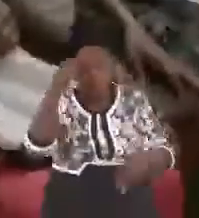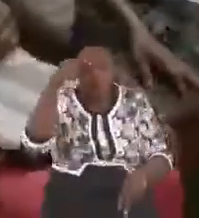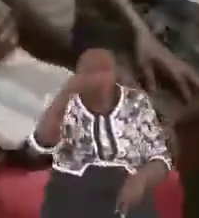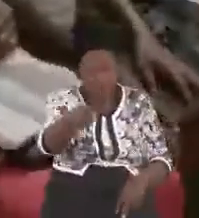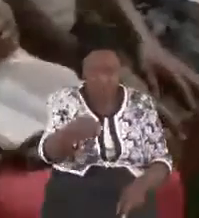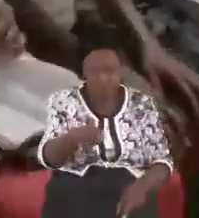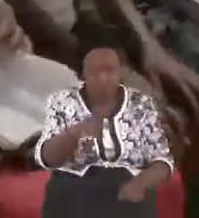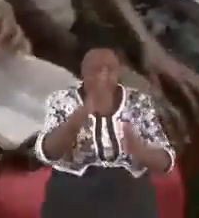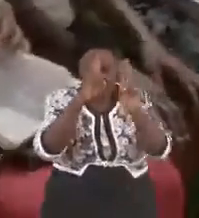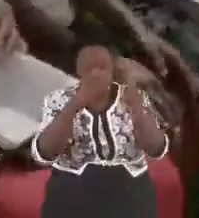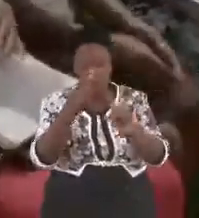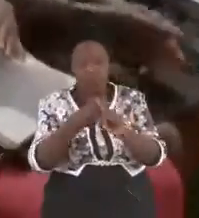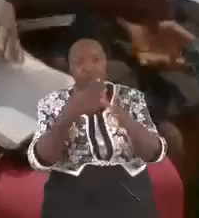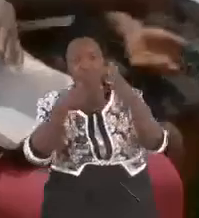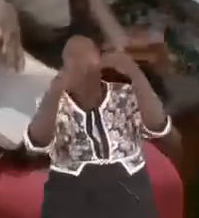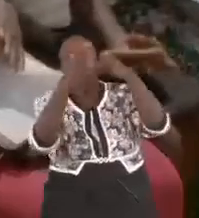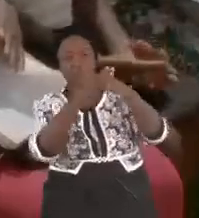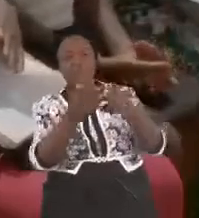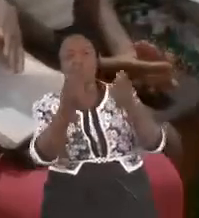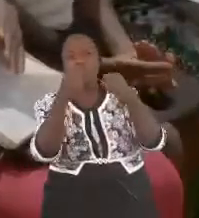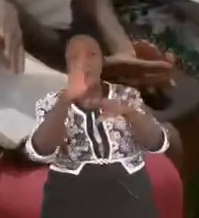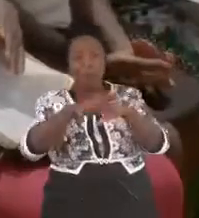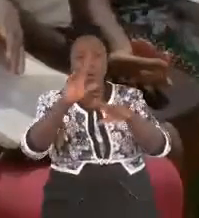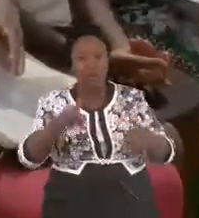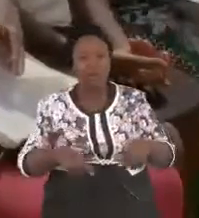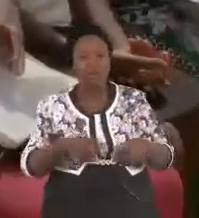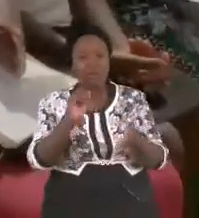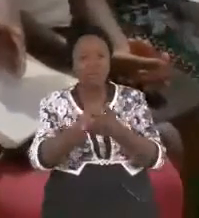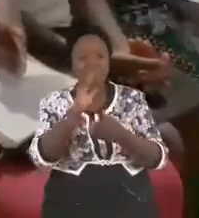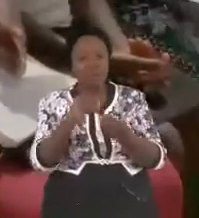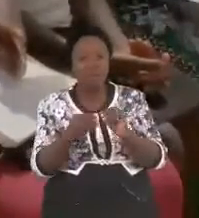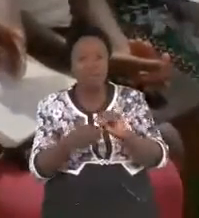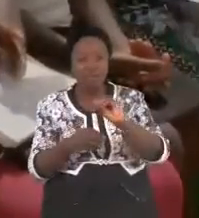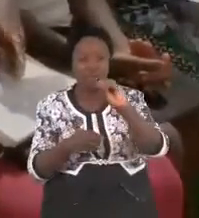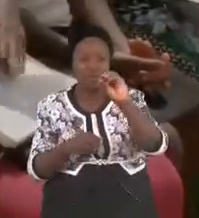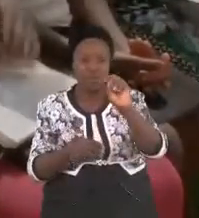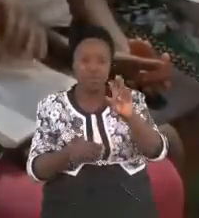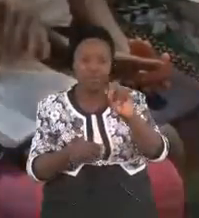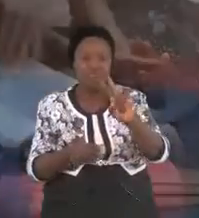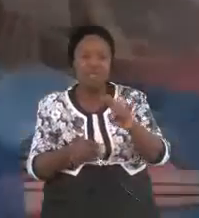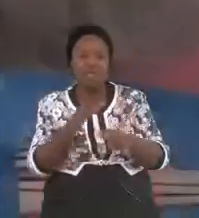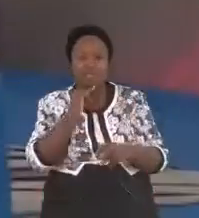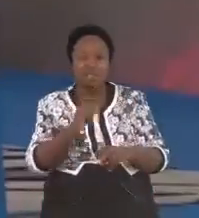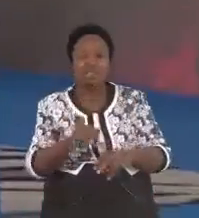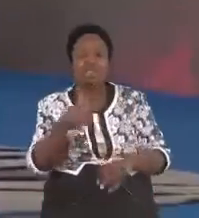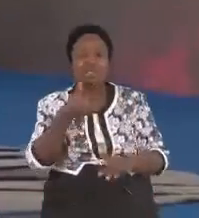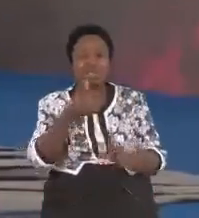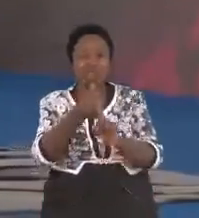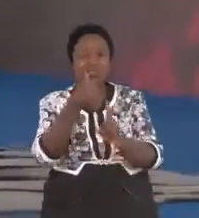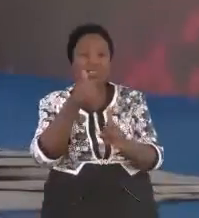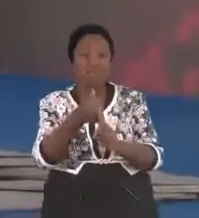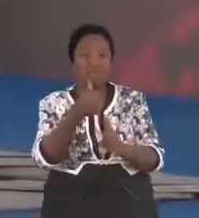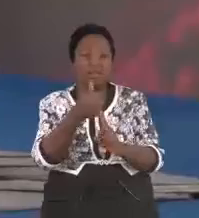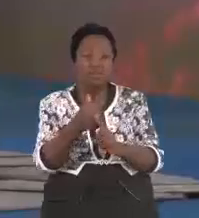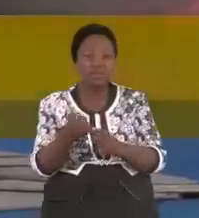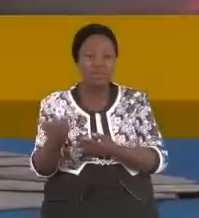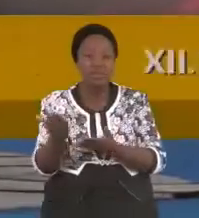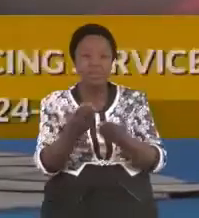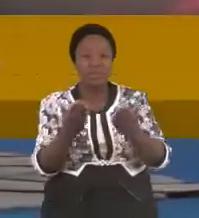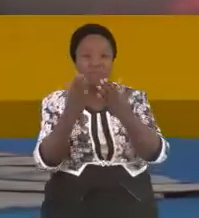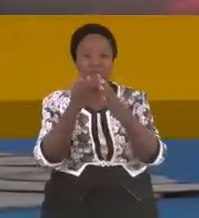upon your life that number 12 is self-sacrificing service a witch of